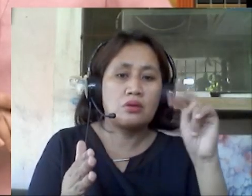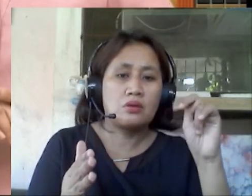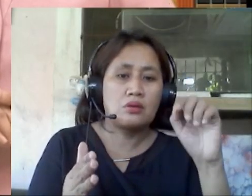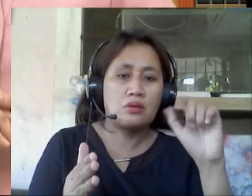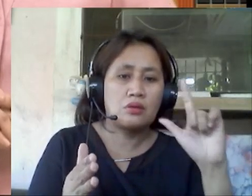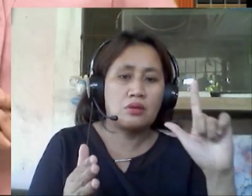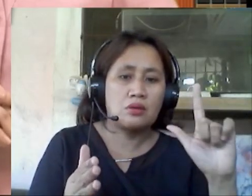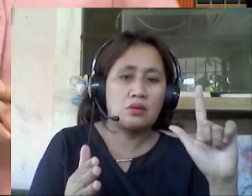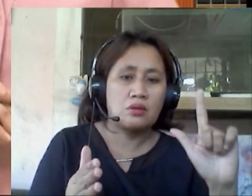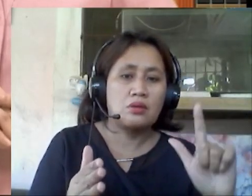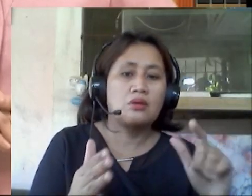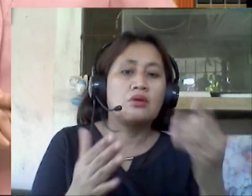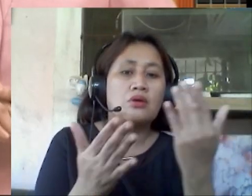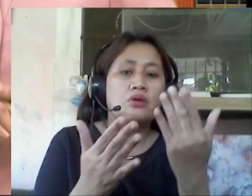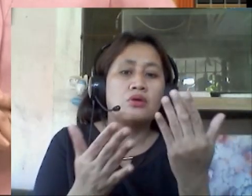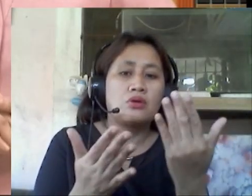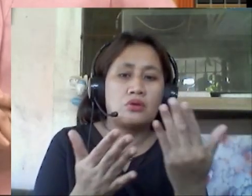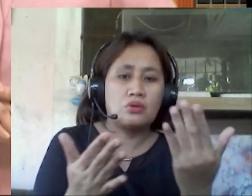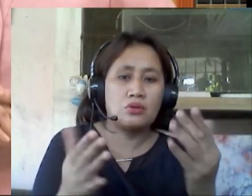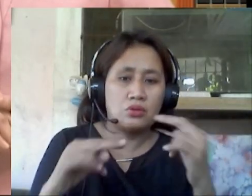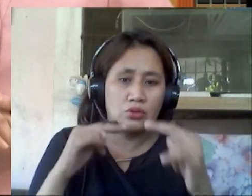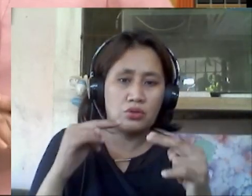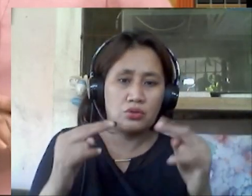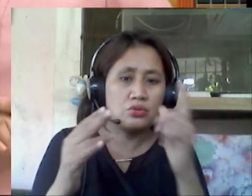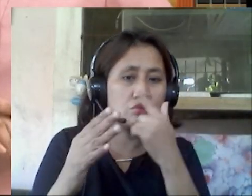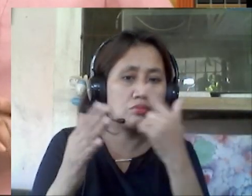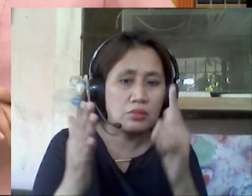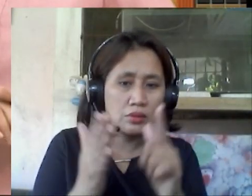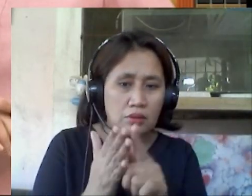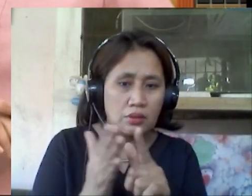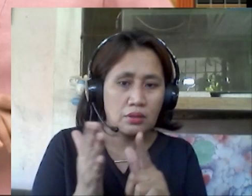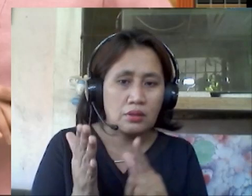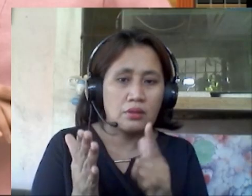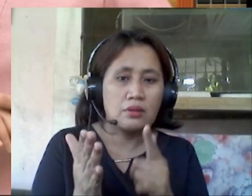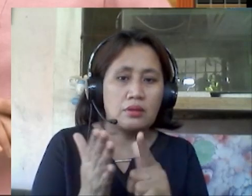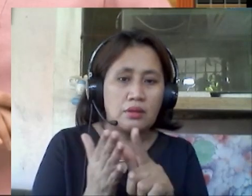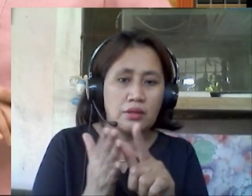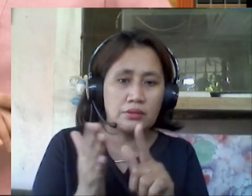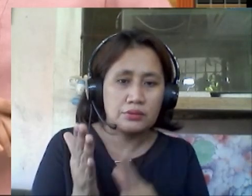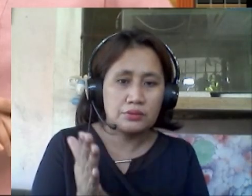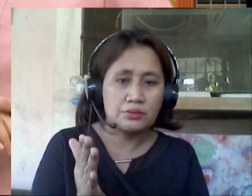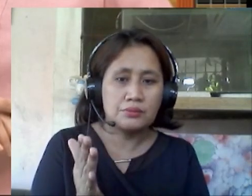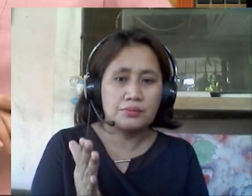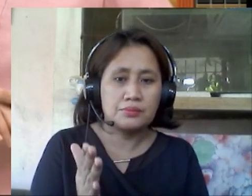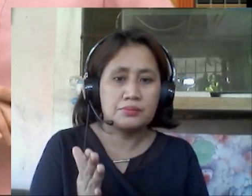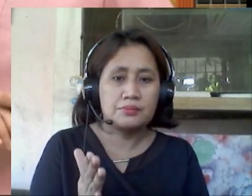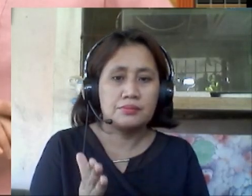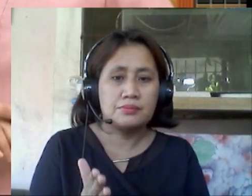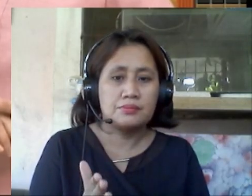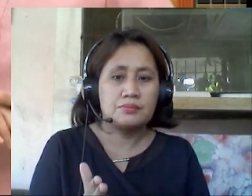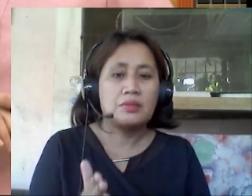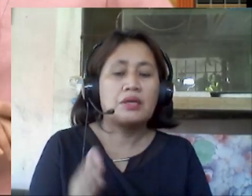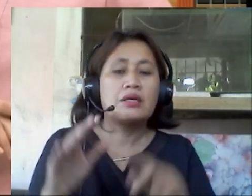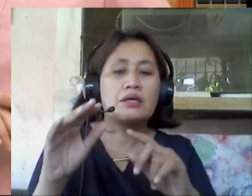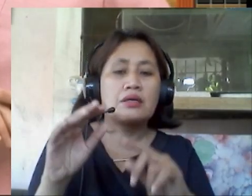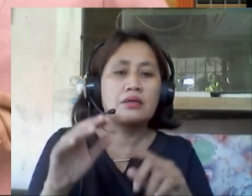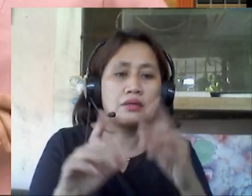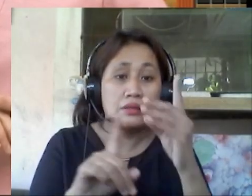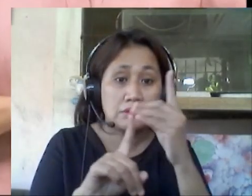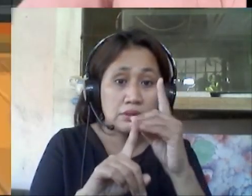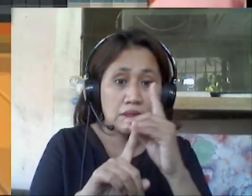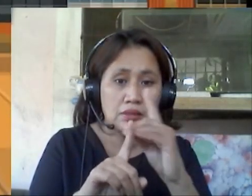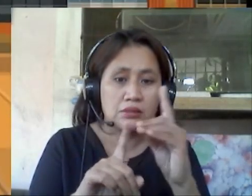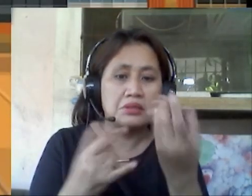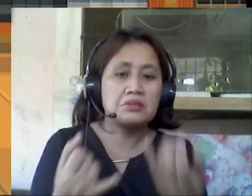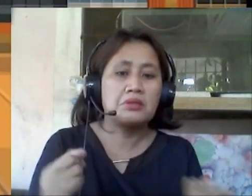and newsletters published at regular intervals. Publication dates are essential when citing periodical